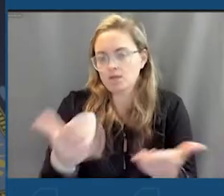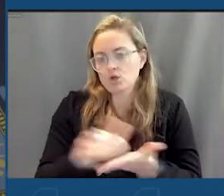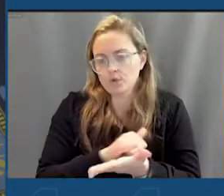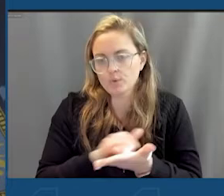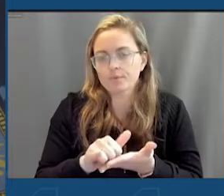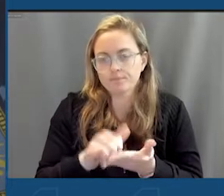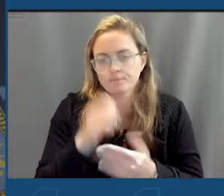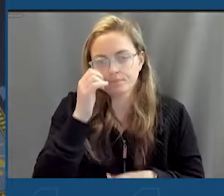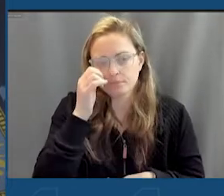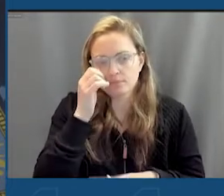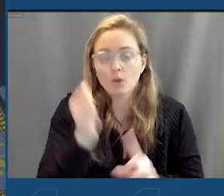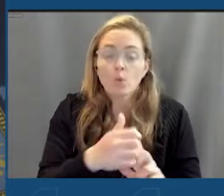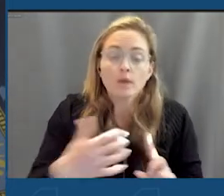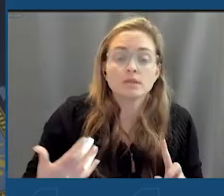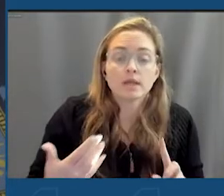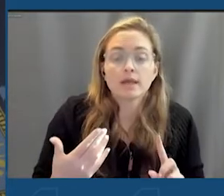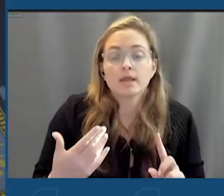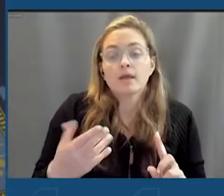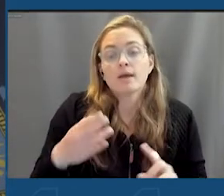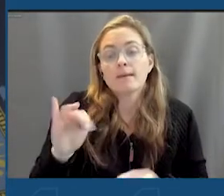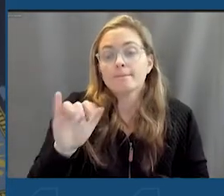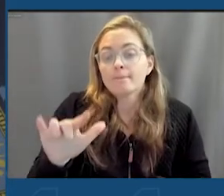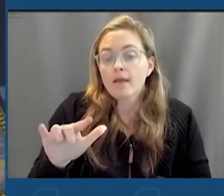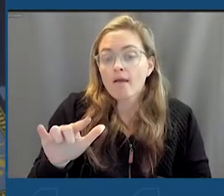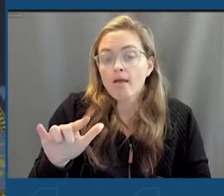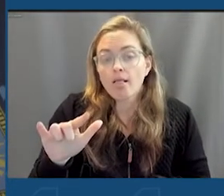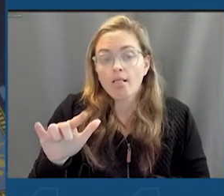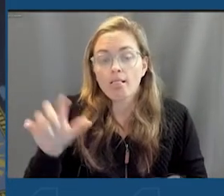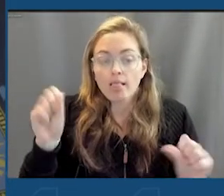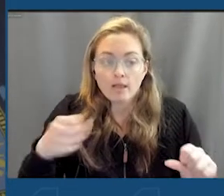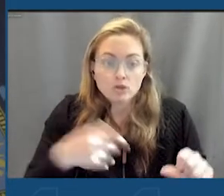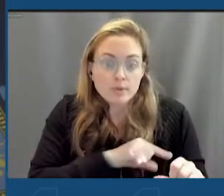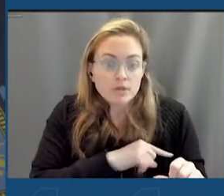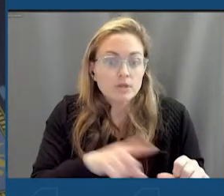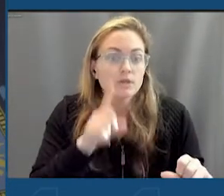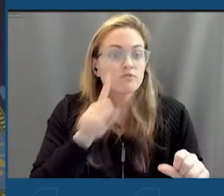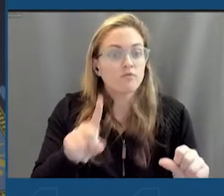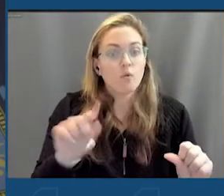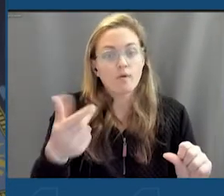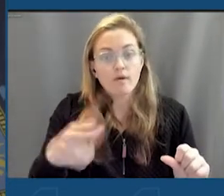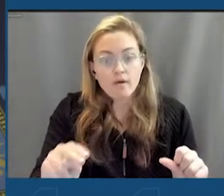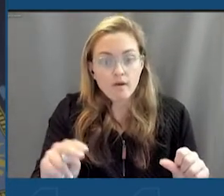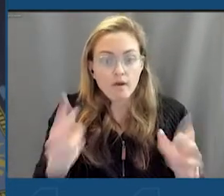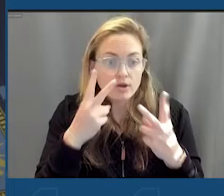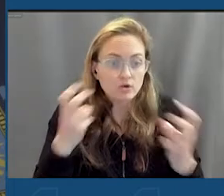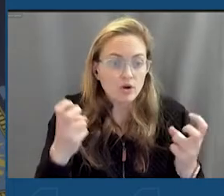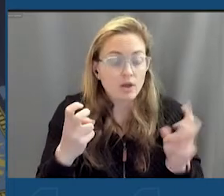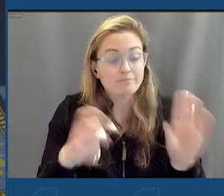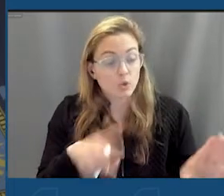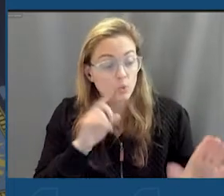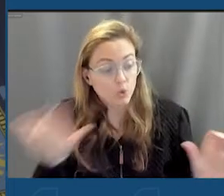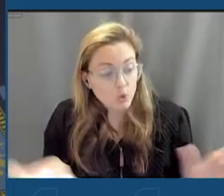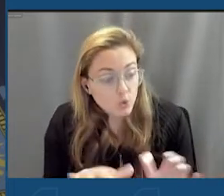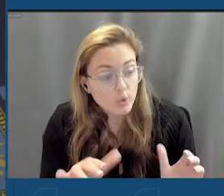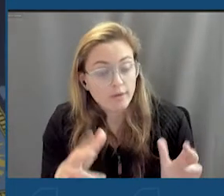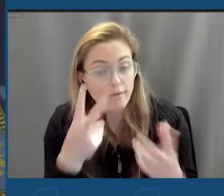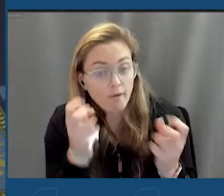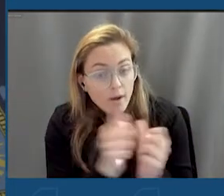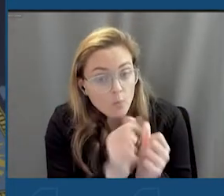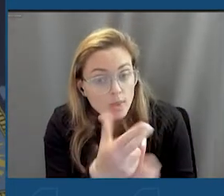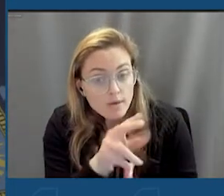We expanded bail eligibility for gun crimes, had to reset this, say, you're committing crimes with guns, you